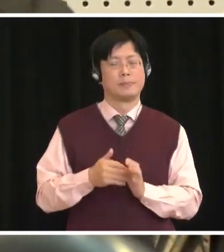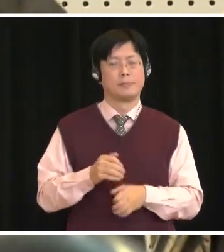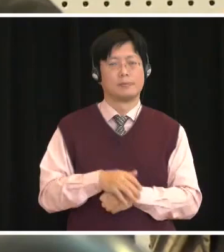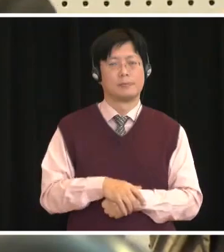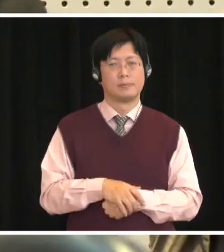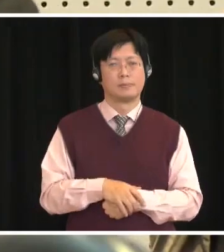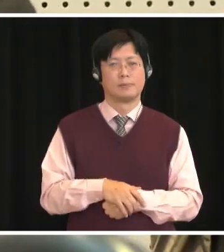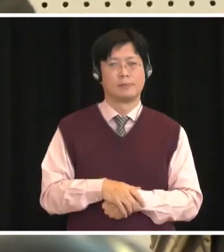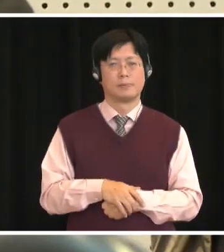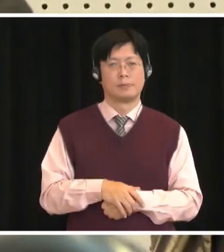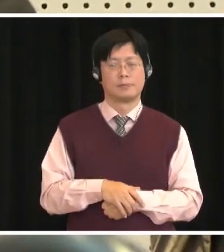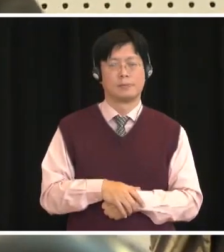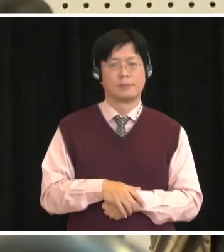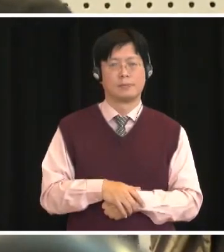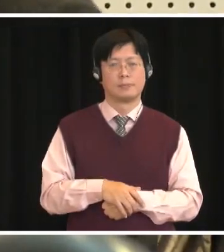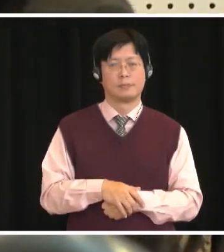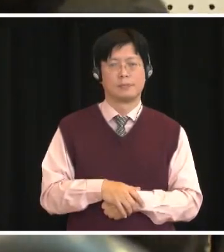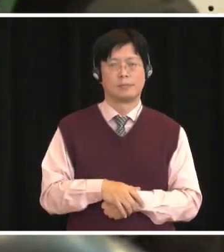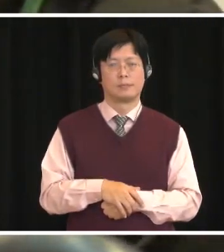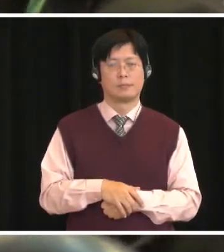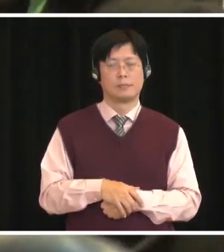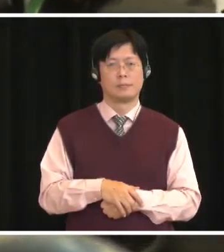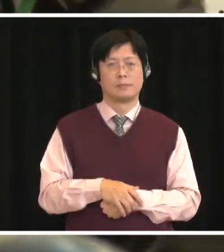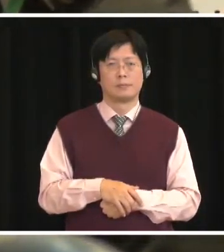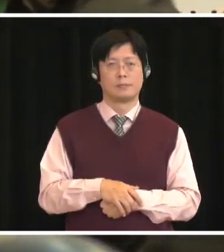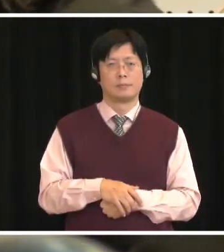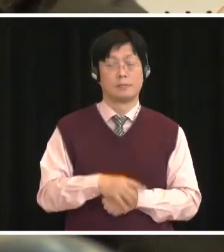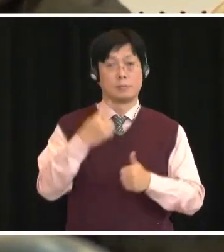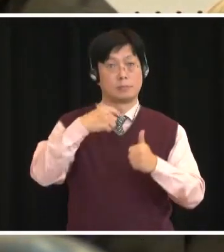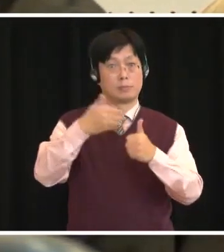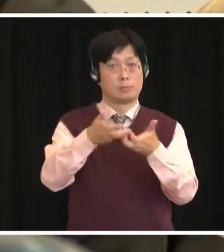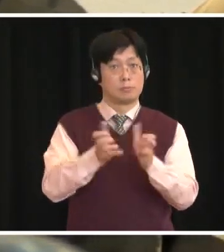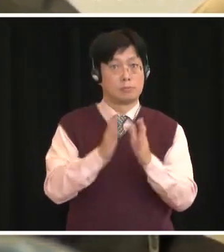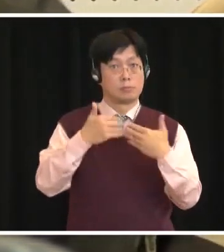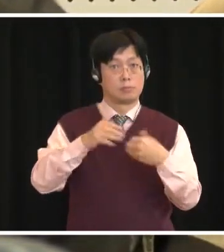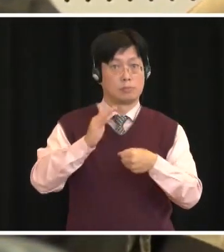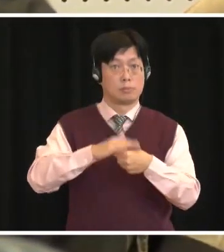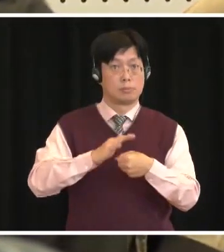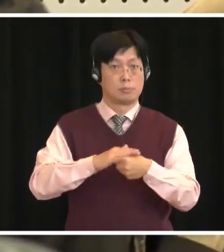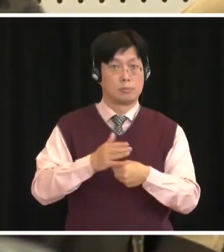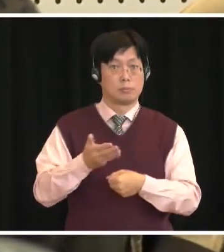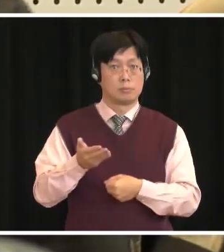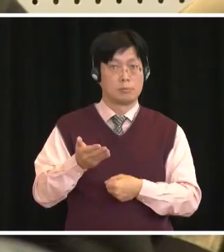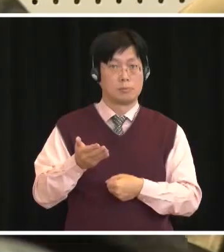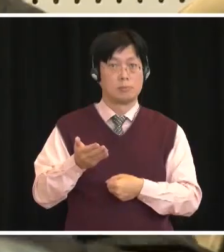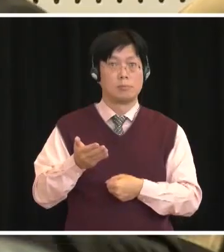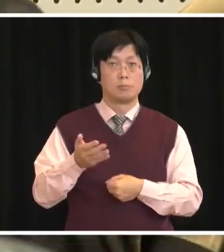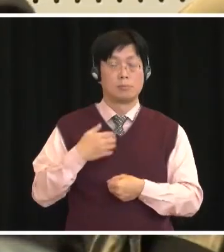case to relevant agencies for further treatment. Thank you.